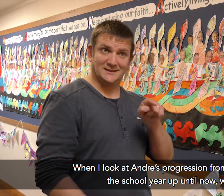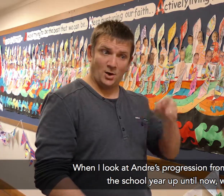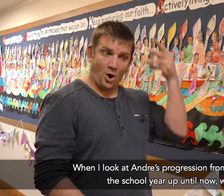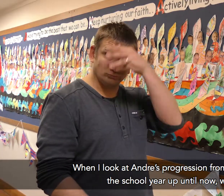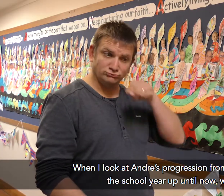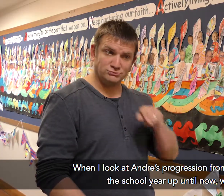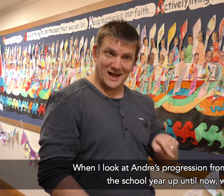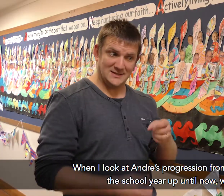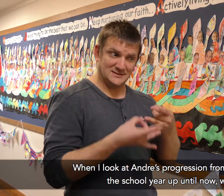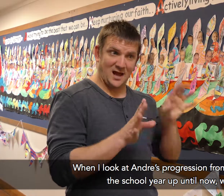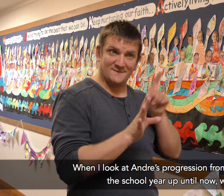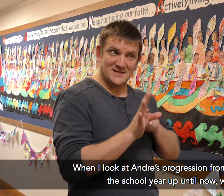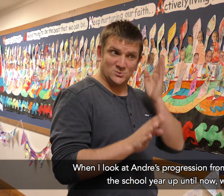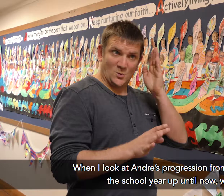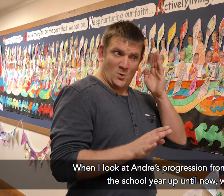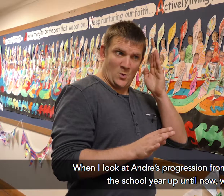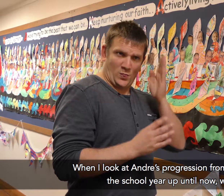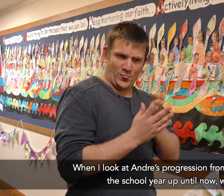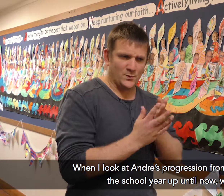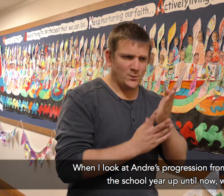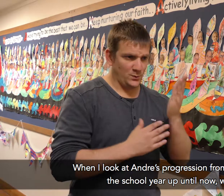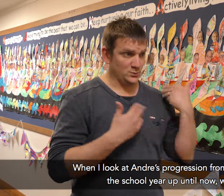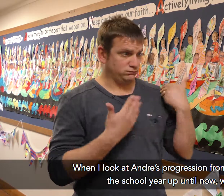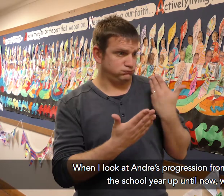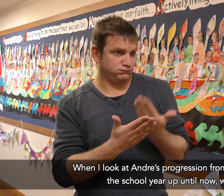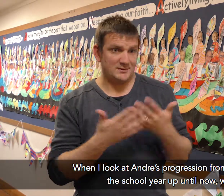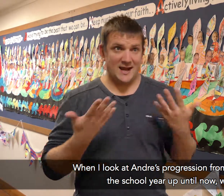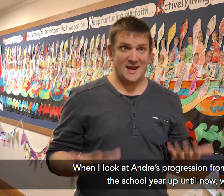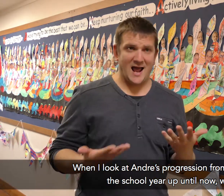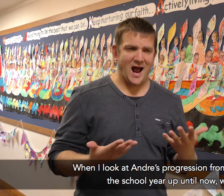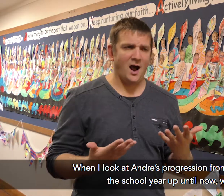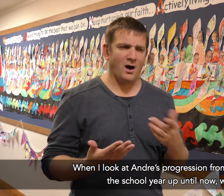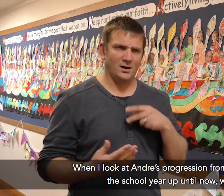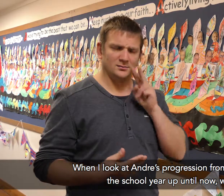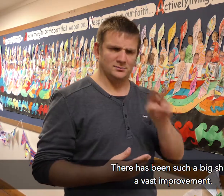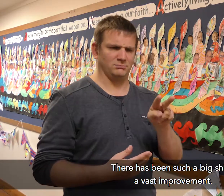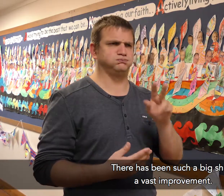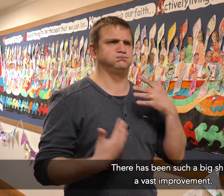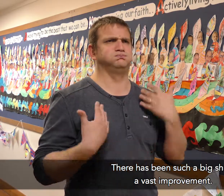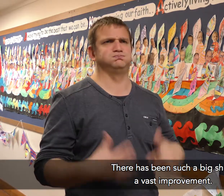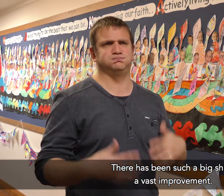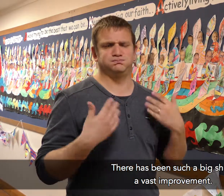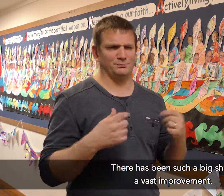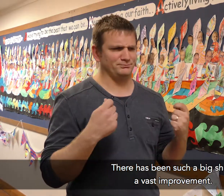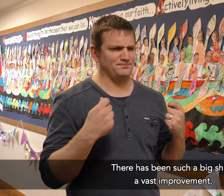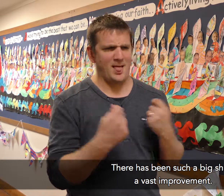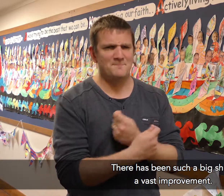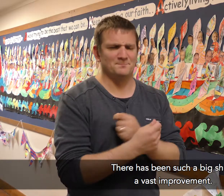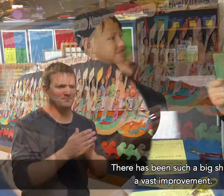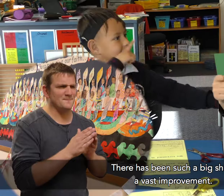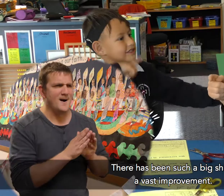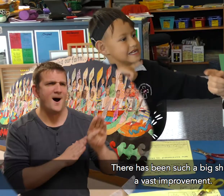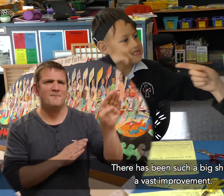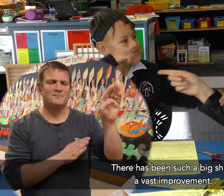When I look at Andre's progression from the start of the school year up until now, wow, there has been such a big